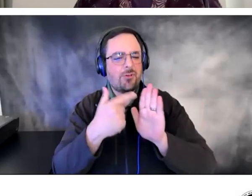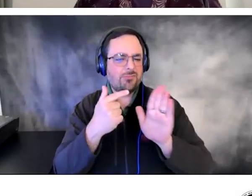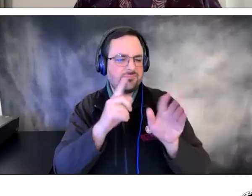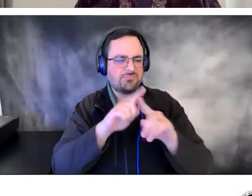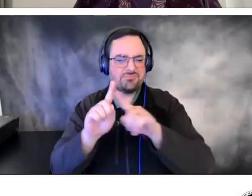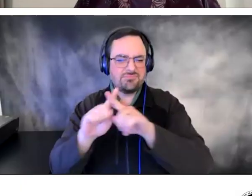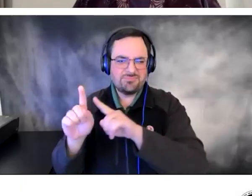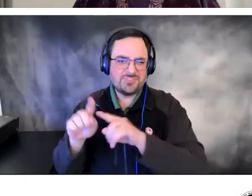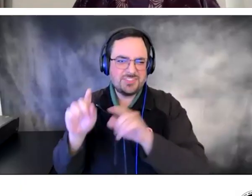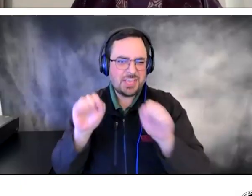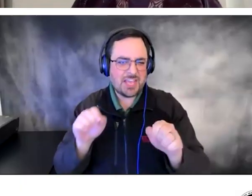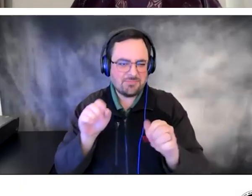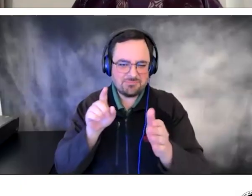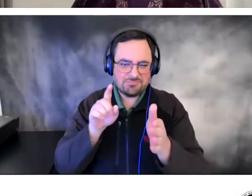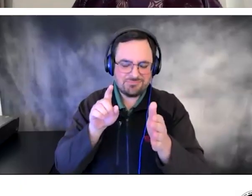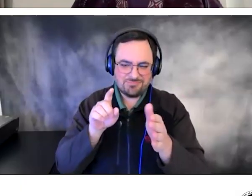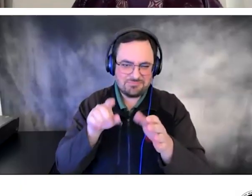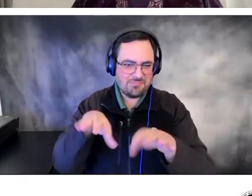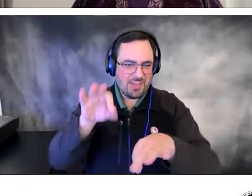deafblind as well.